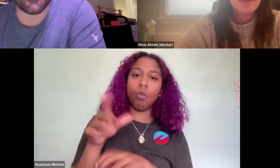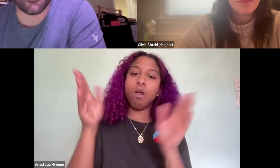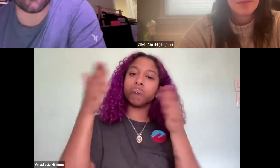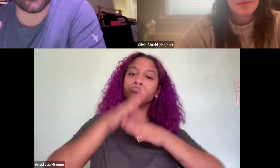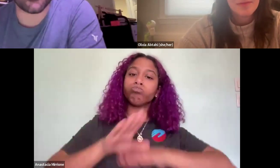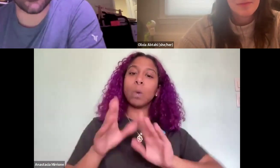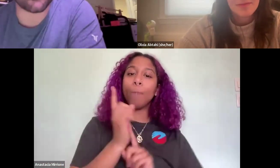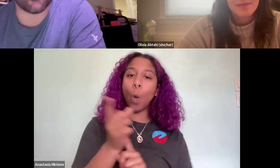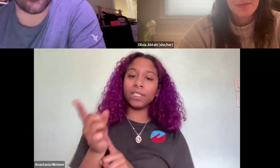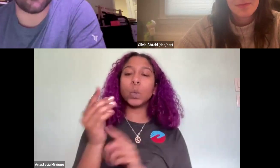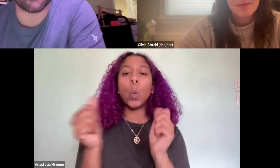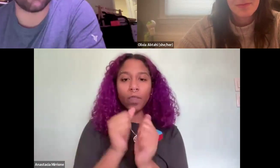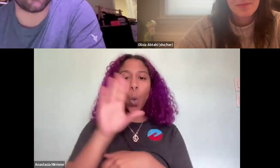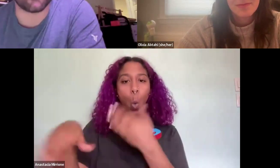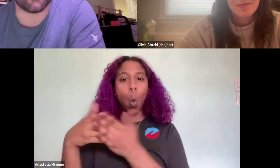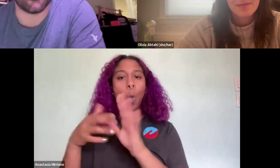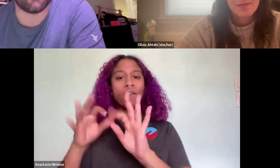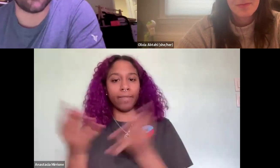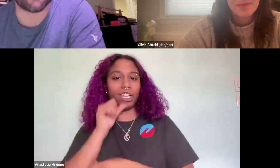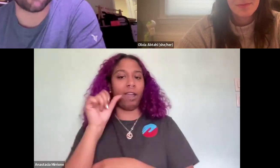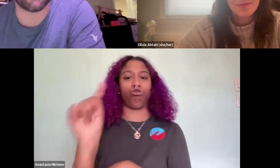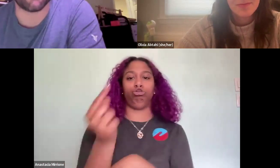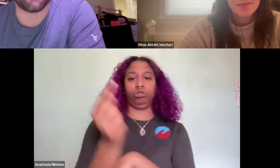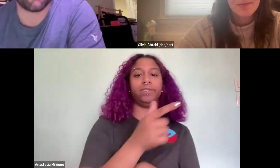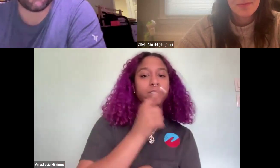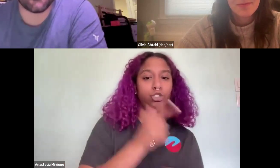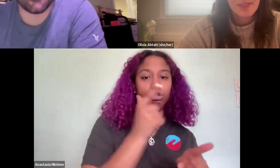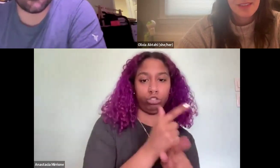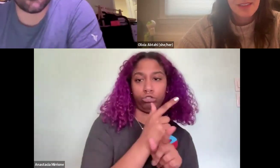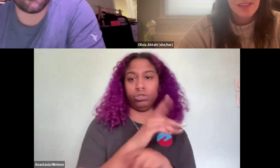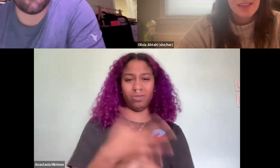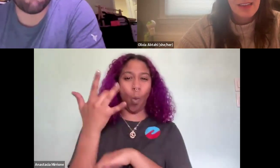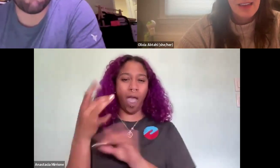Um, and so I just wanted to ask why that was an important feature for you.